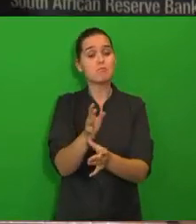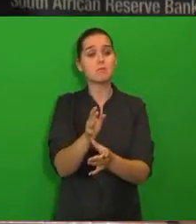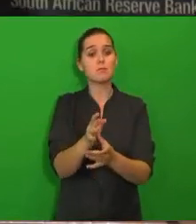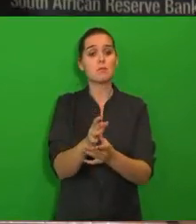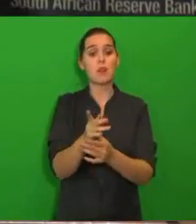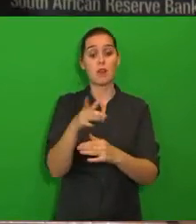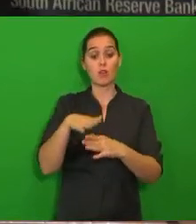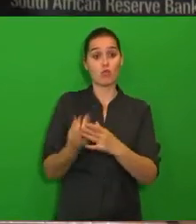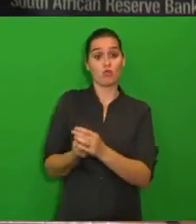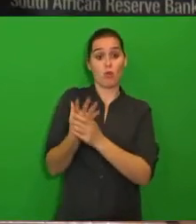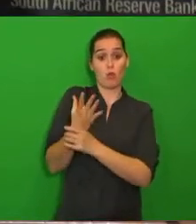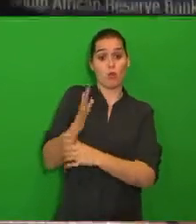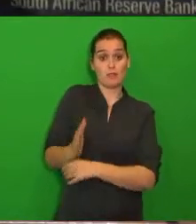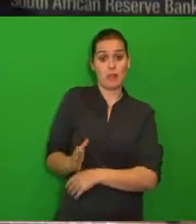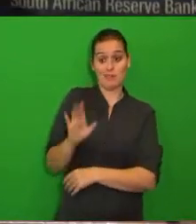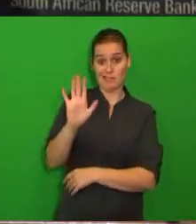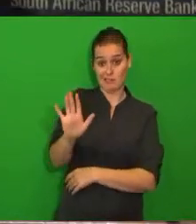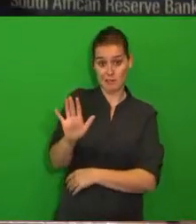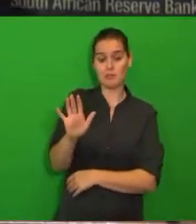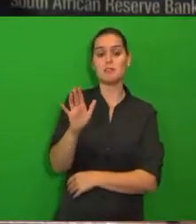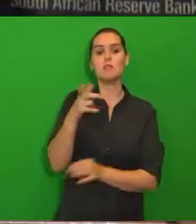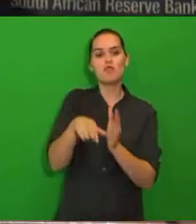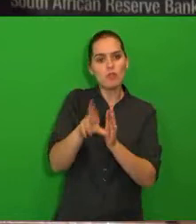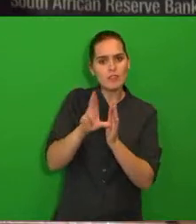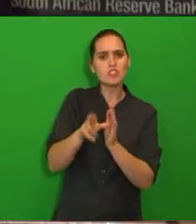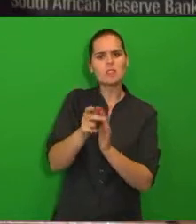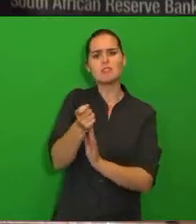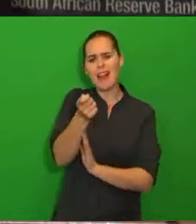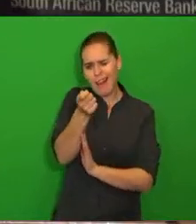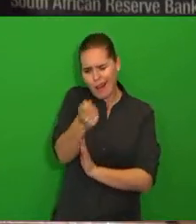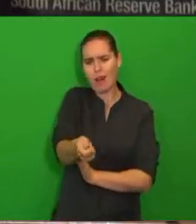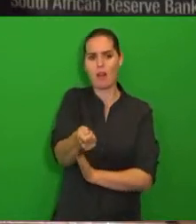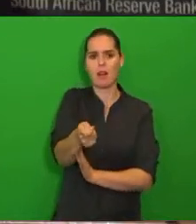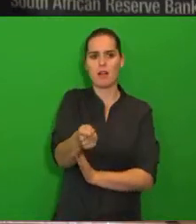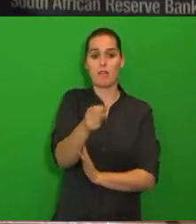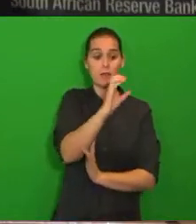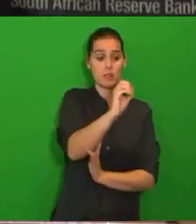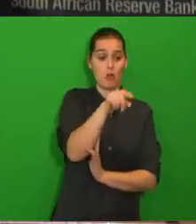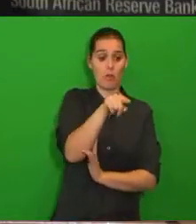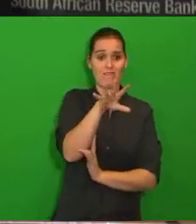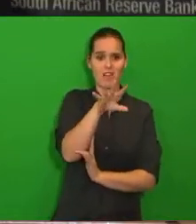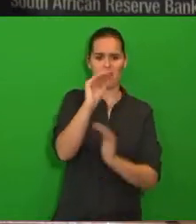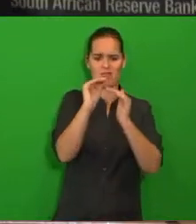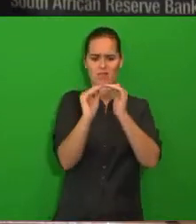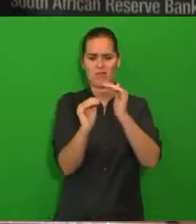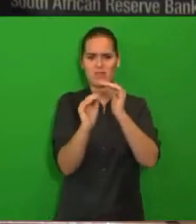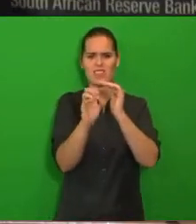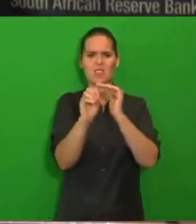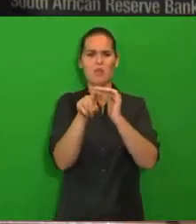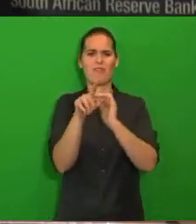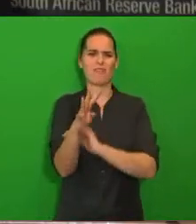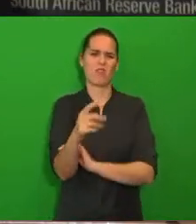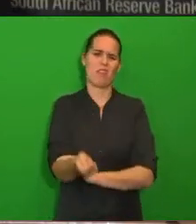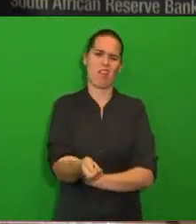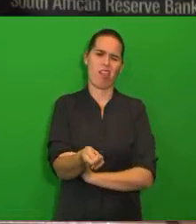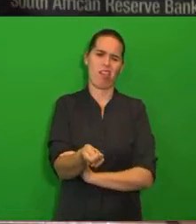on the growth side, the revisions are really marginal. It's from 0.5 to 0.4. So that's nothing to